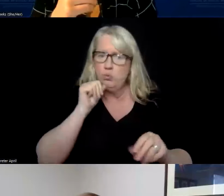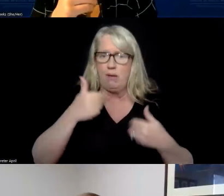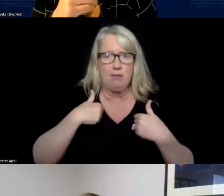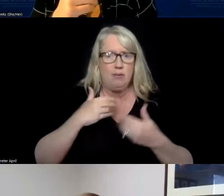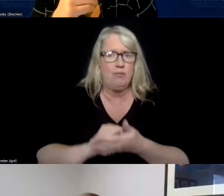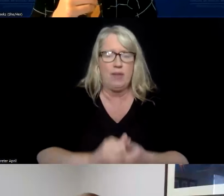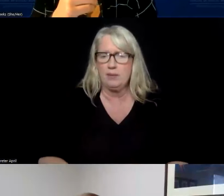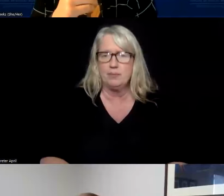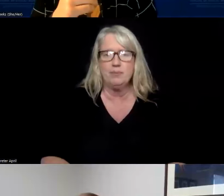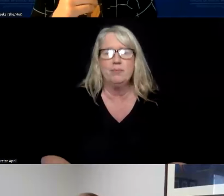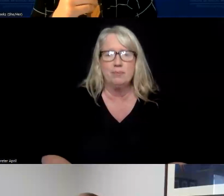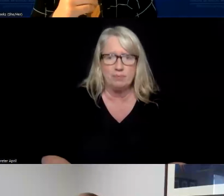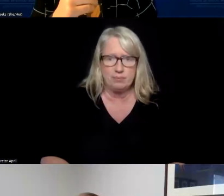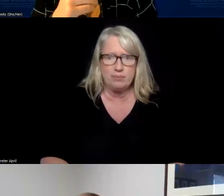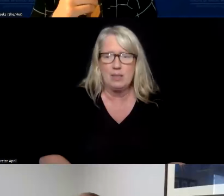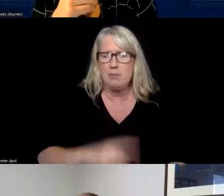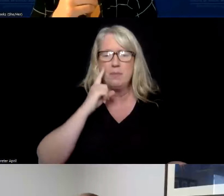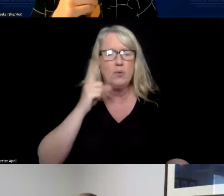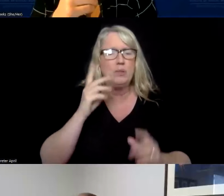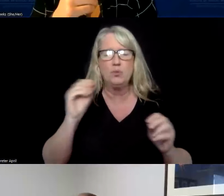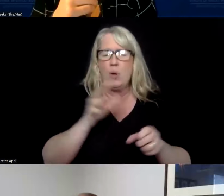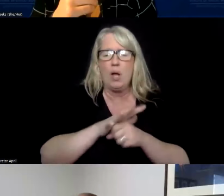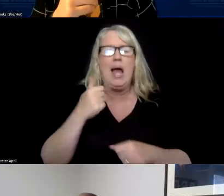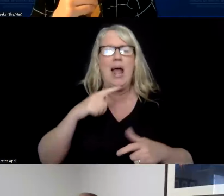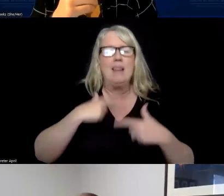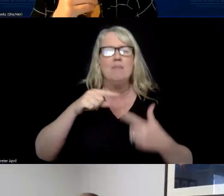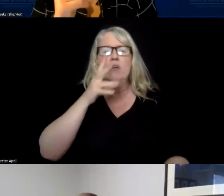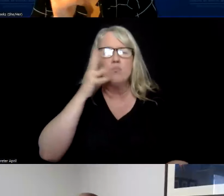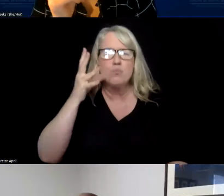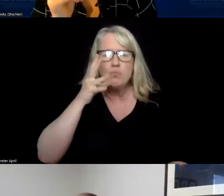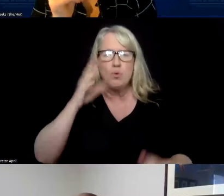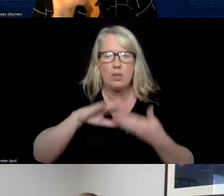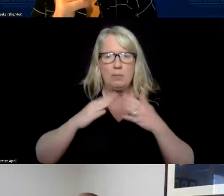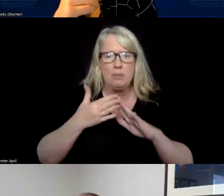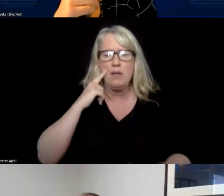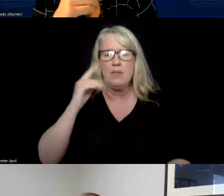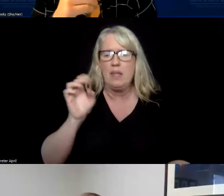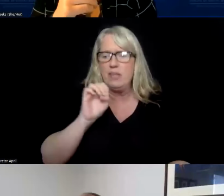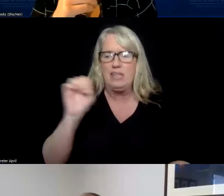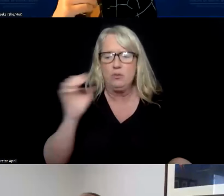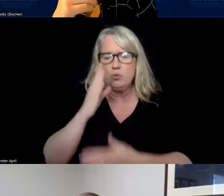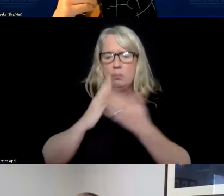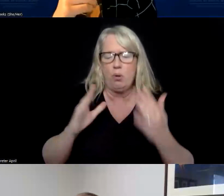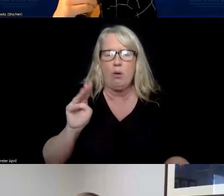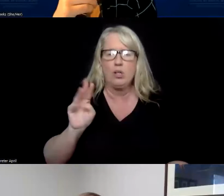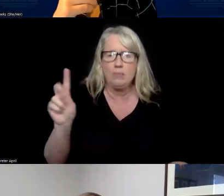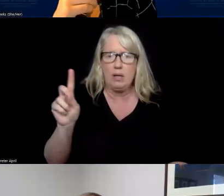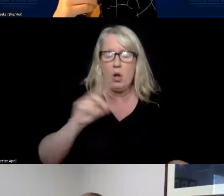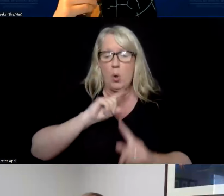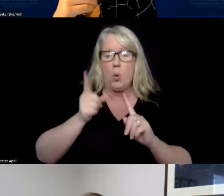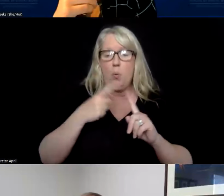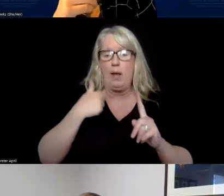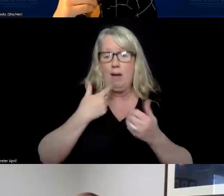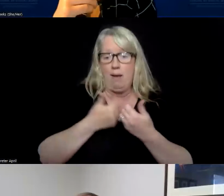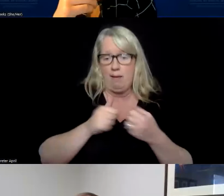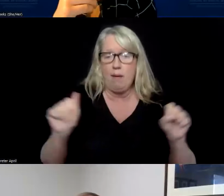But again, there was a lack of services where I live. I live in a rural community on the eastern part of Maryland. And when I came out, there was